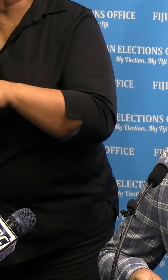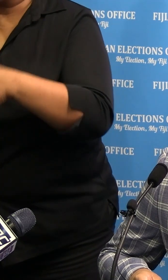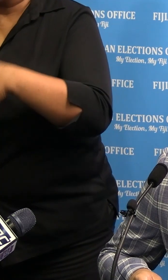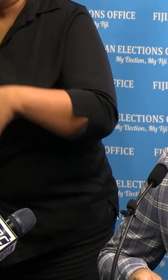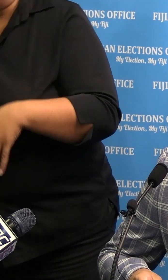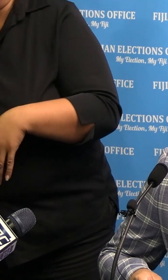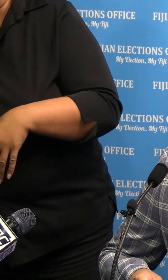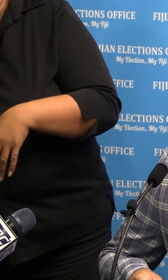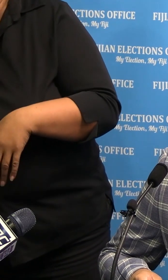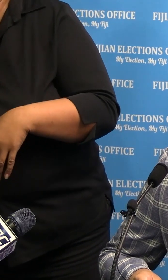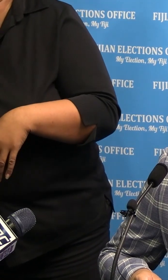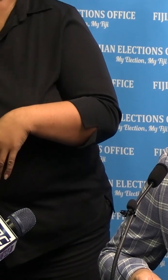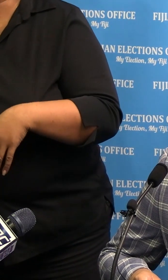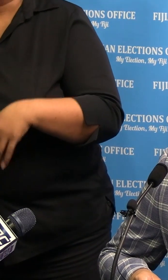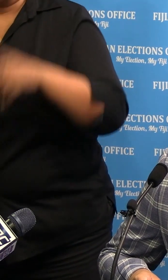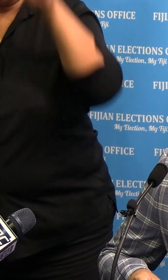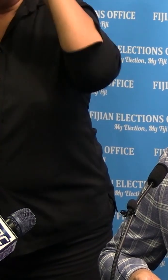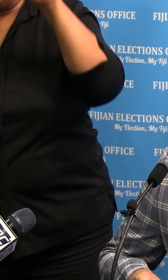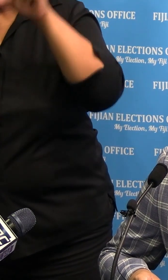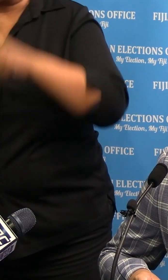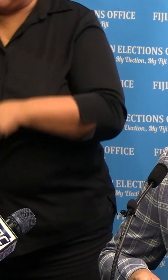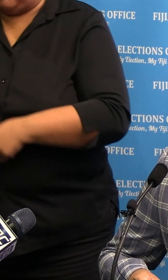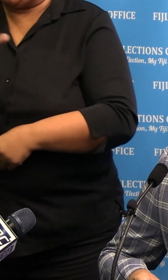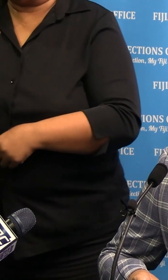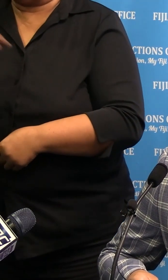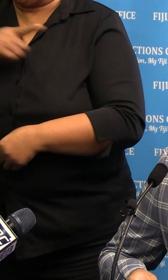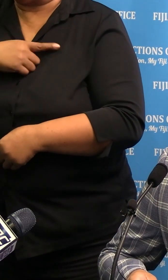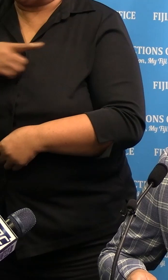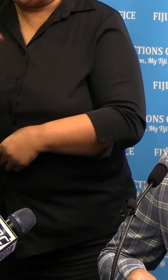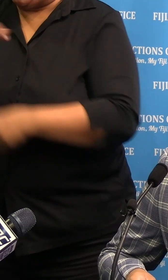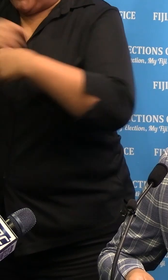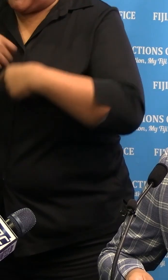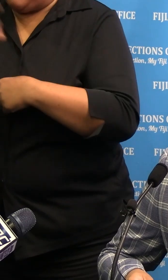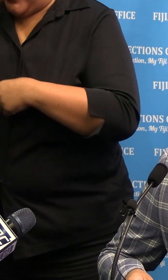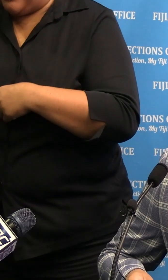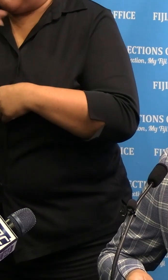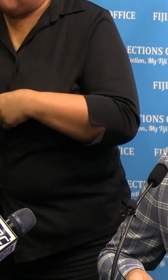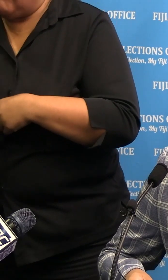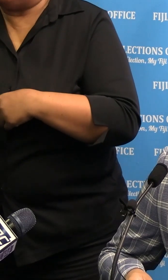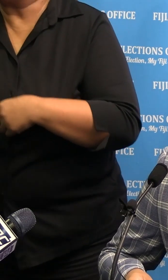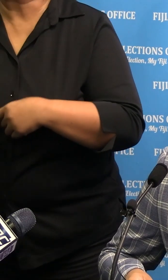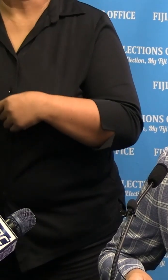these breaches, which helps us very quickly because we know the location and we are able to go and initiate our